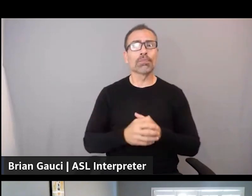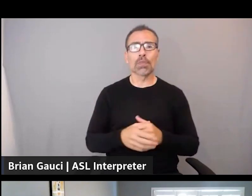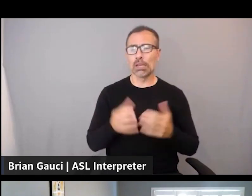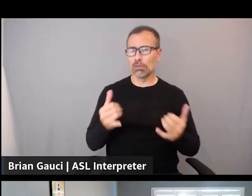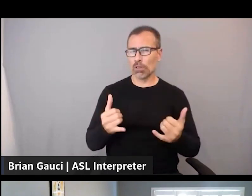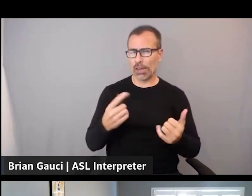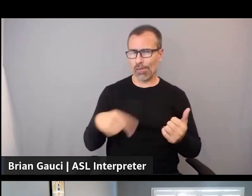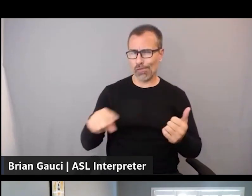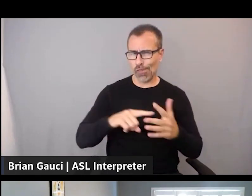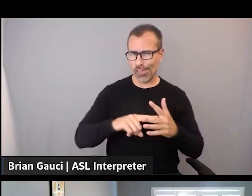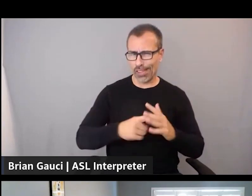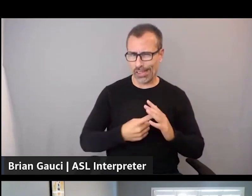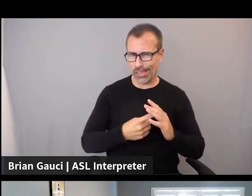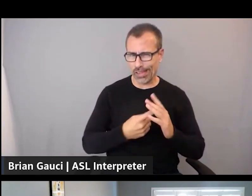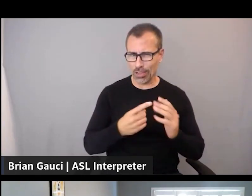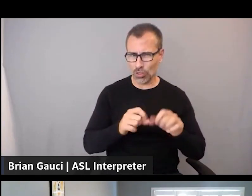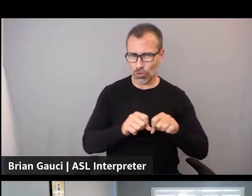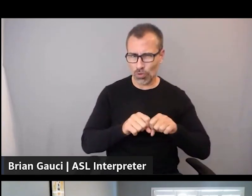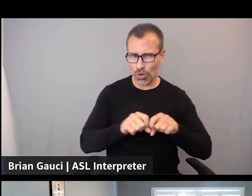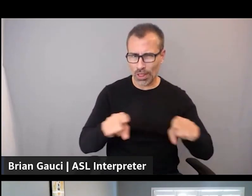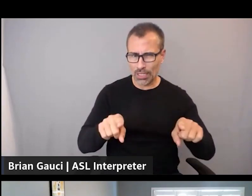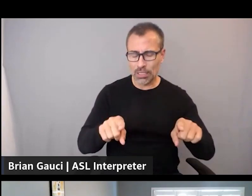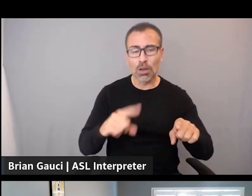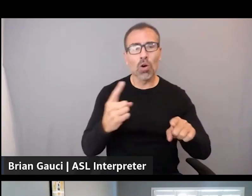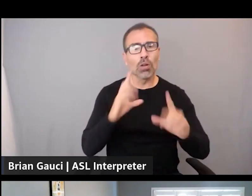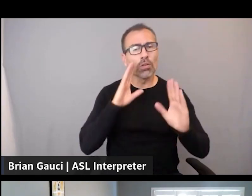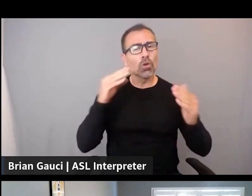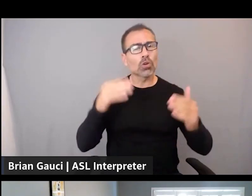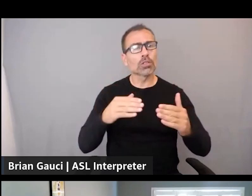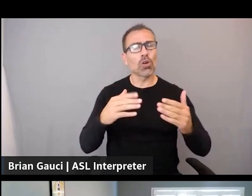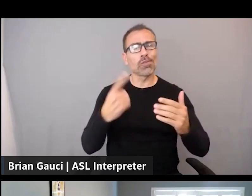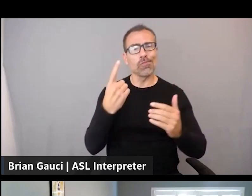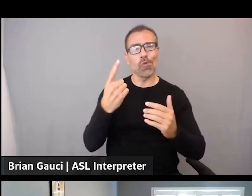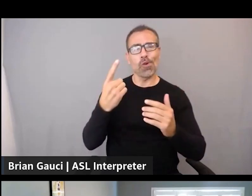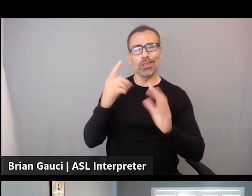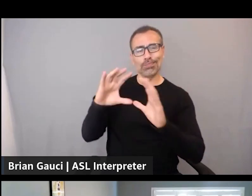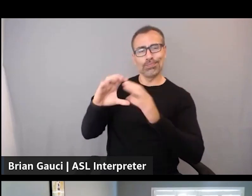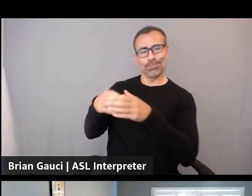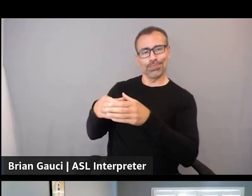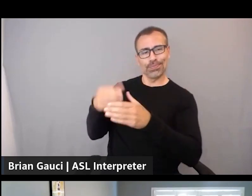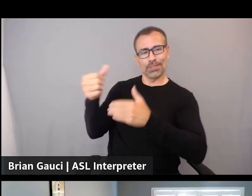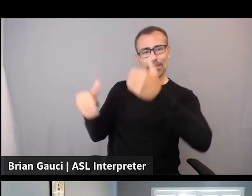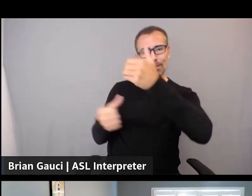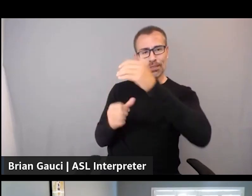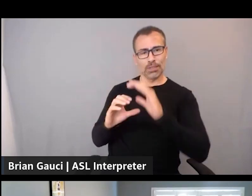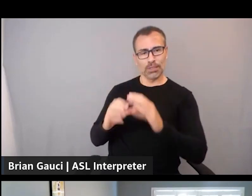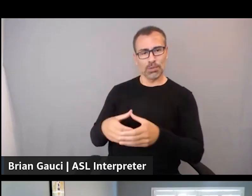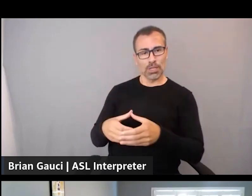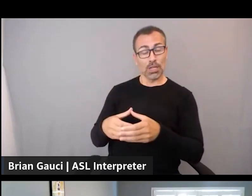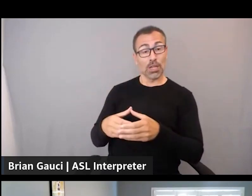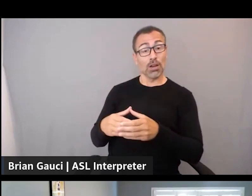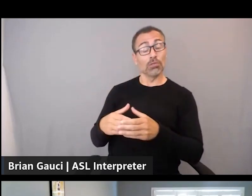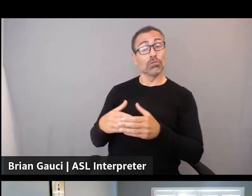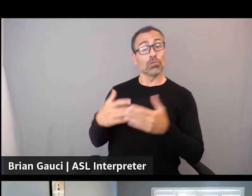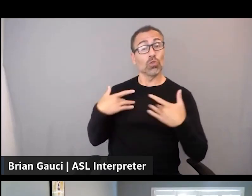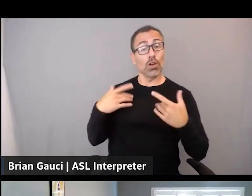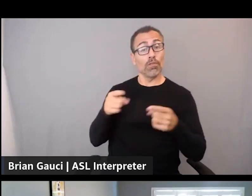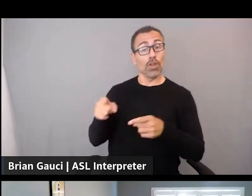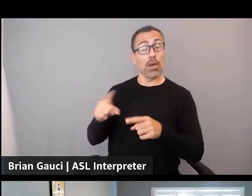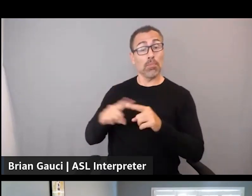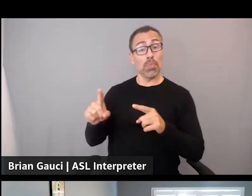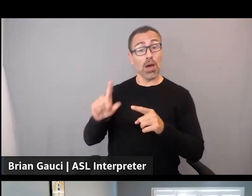the initial release, we are only focused on a subset of events. But then downstream, customers can get